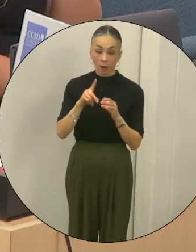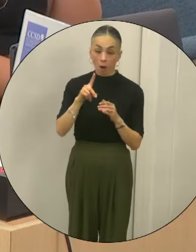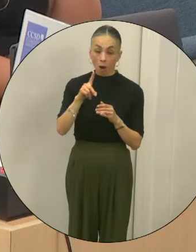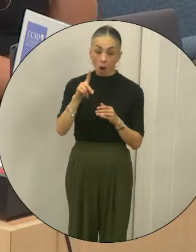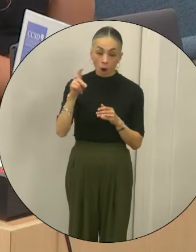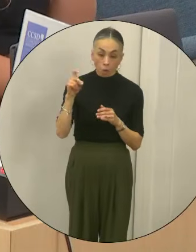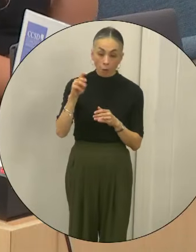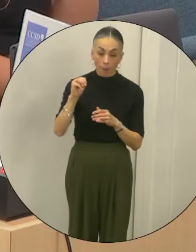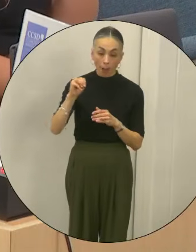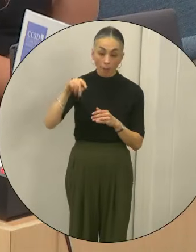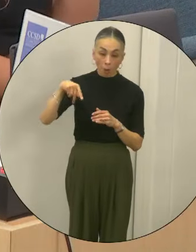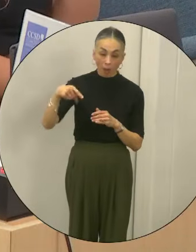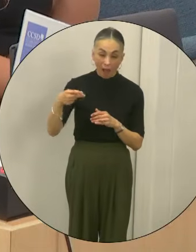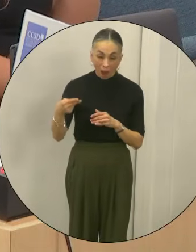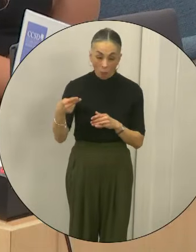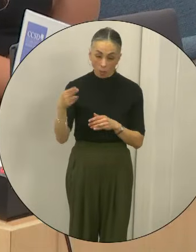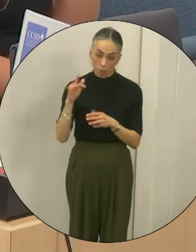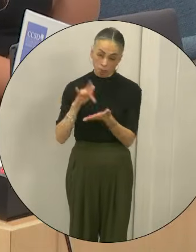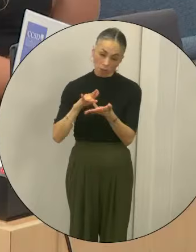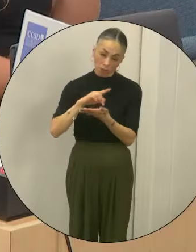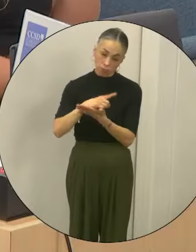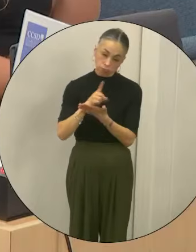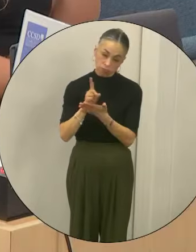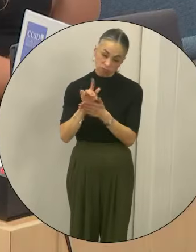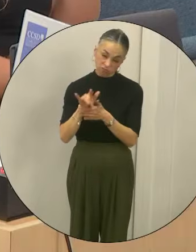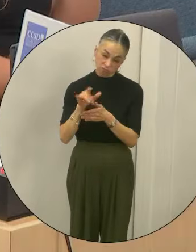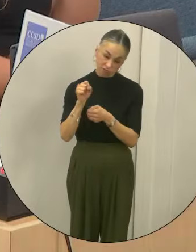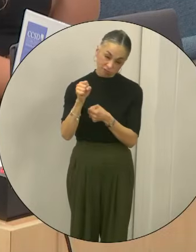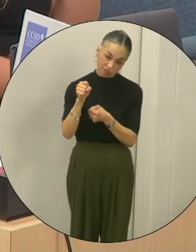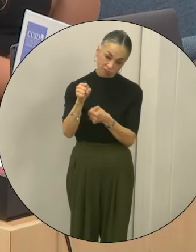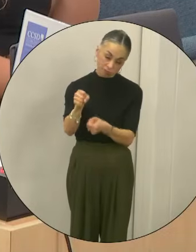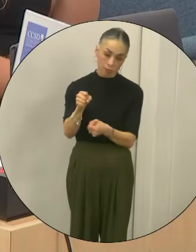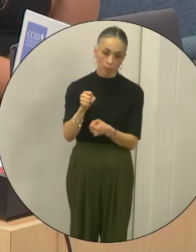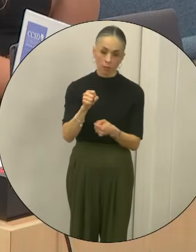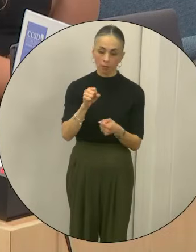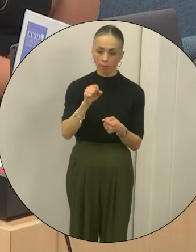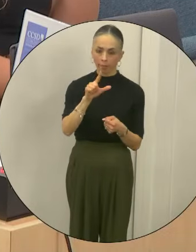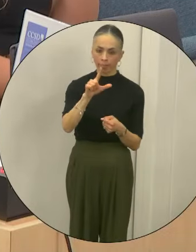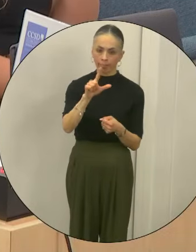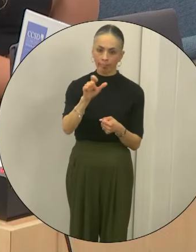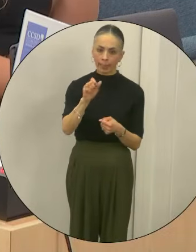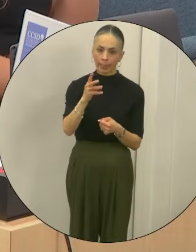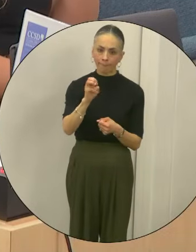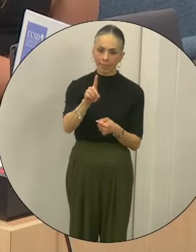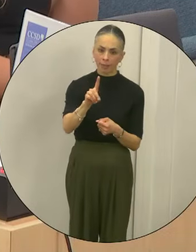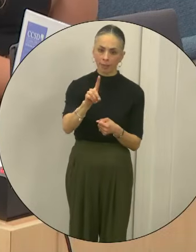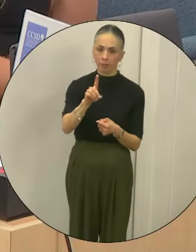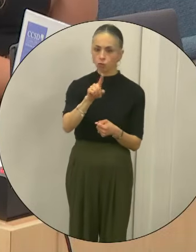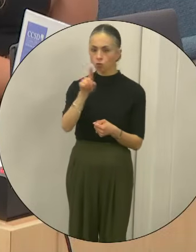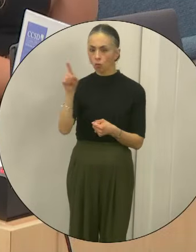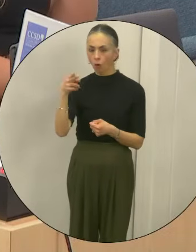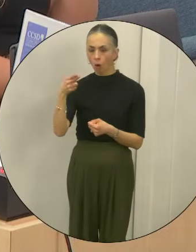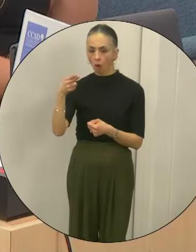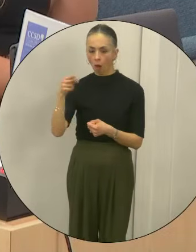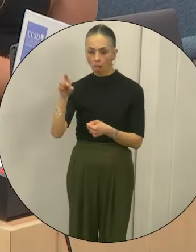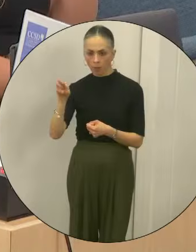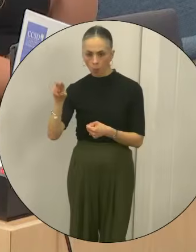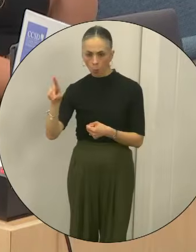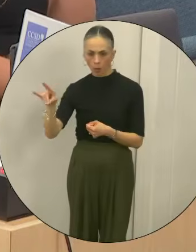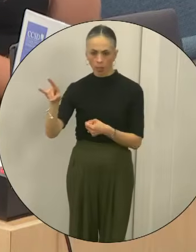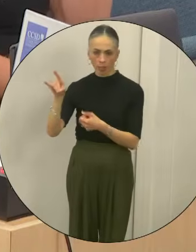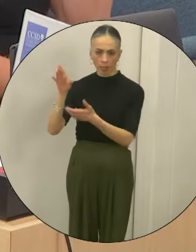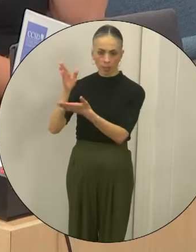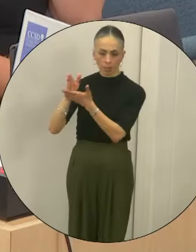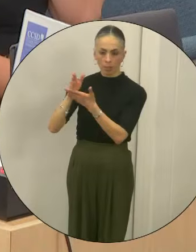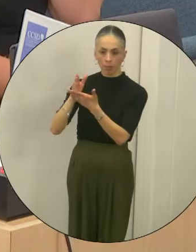hour, all the way down to Lake Mead and Hollywood. And they stopped over there because they ran out of gas. And when I went to jail, all they got was